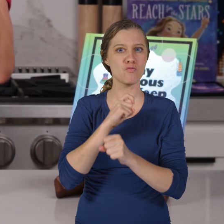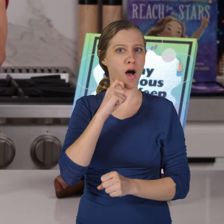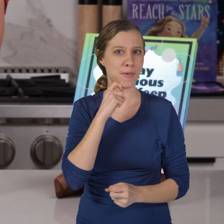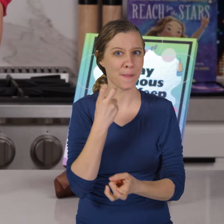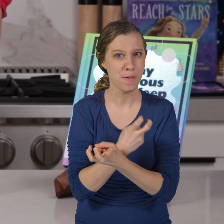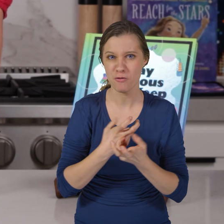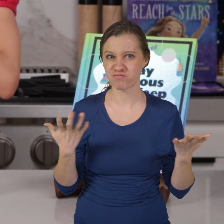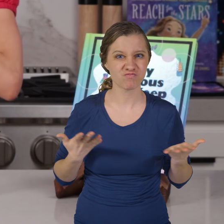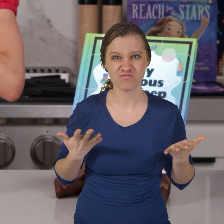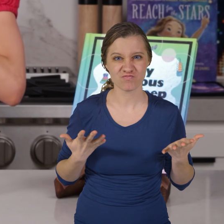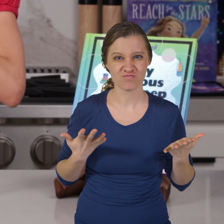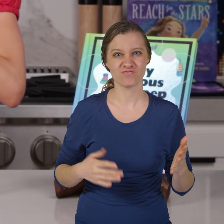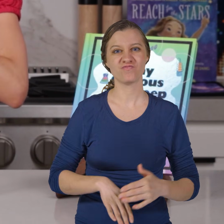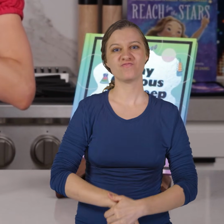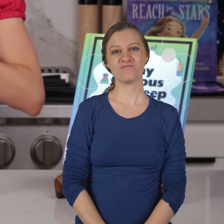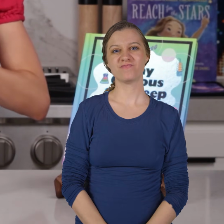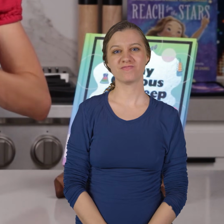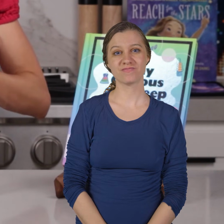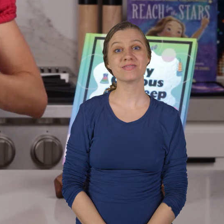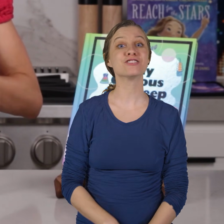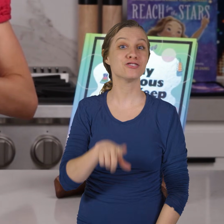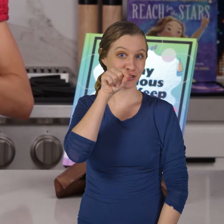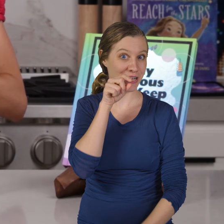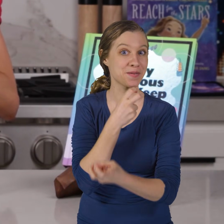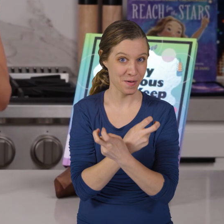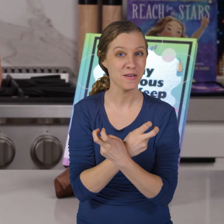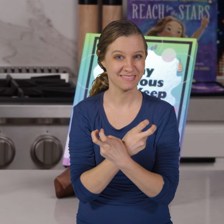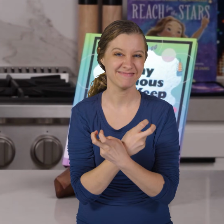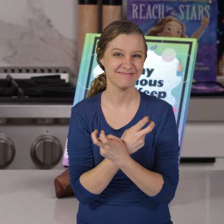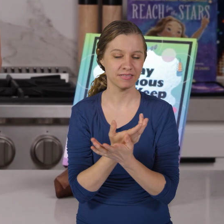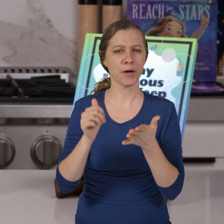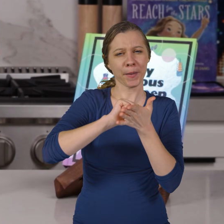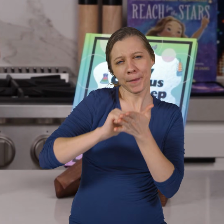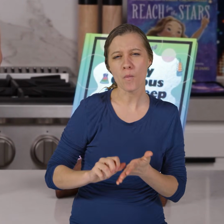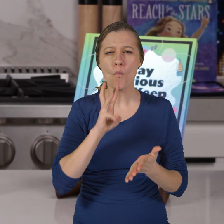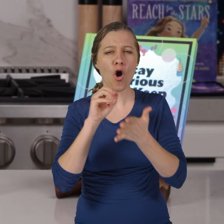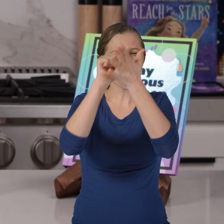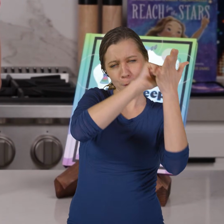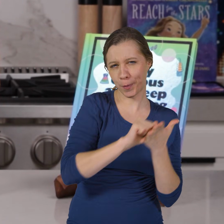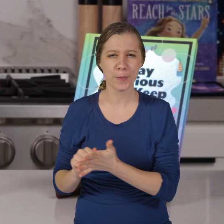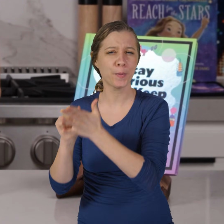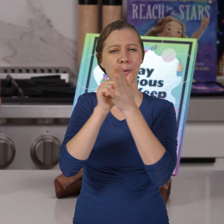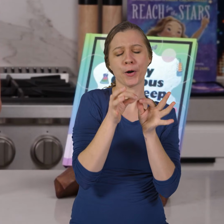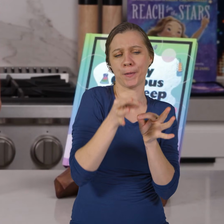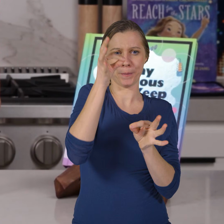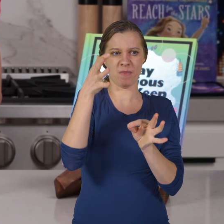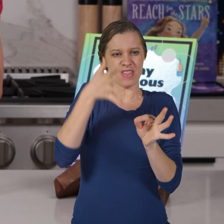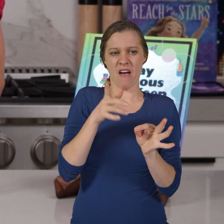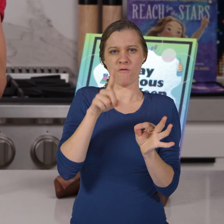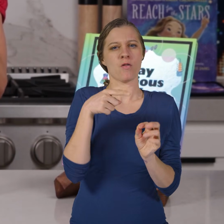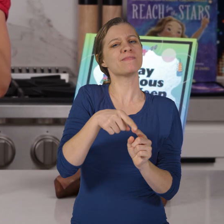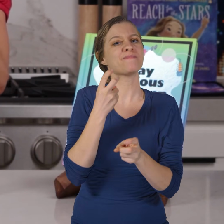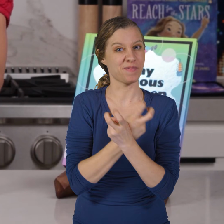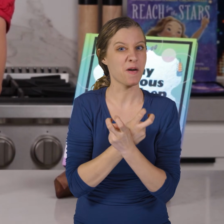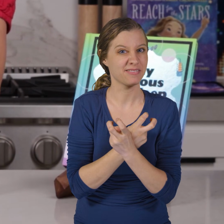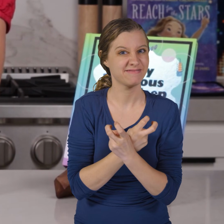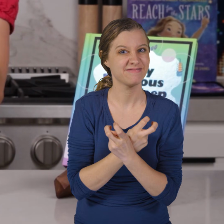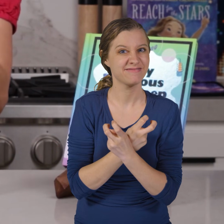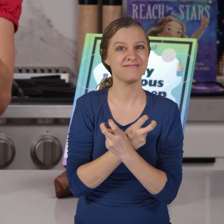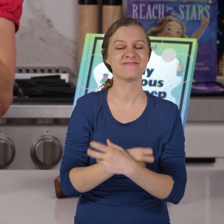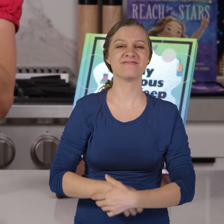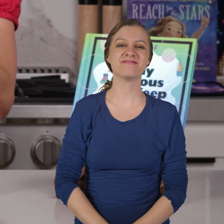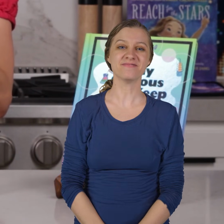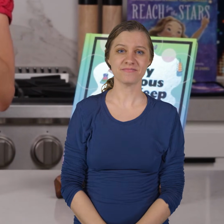you need to make a rubber bone. Some chicken bones, clean them off with water and make sure that the only thing that is